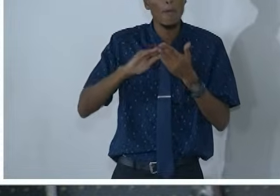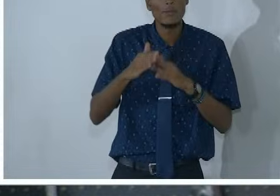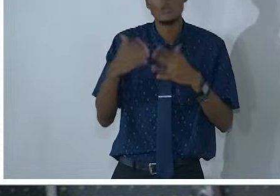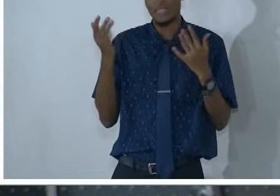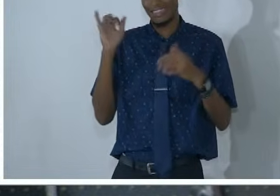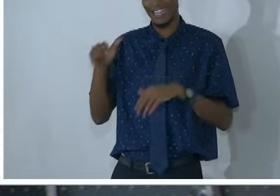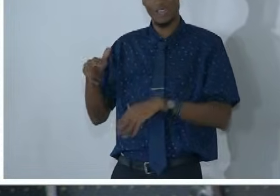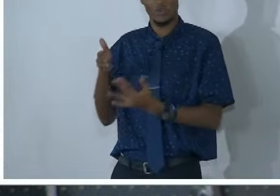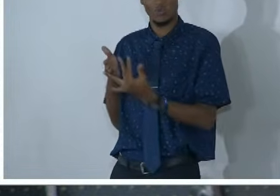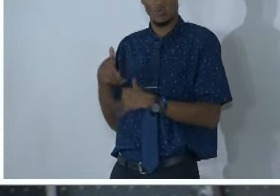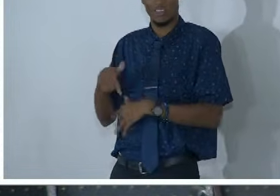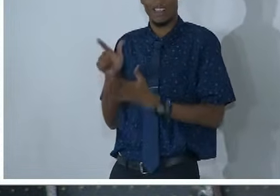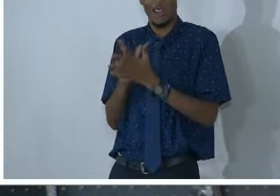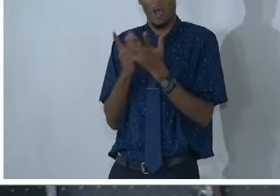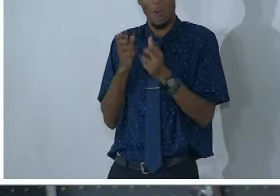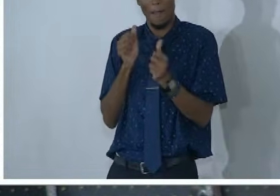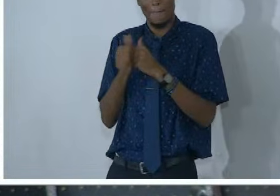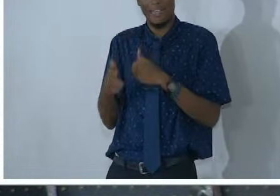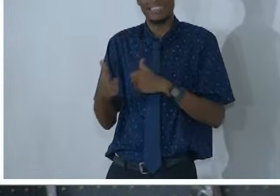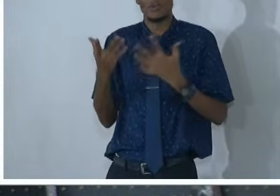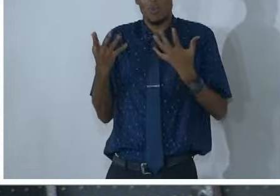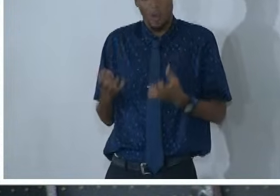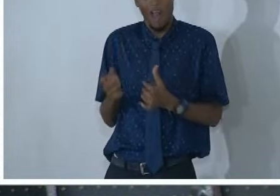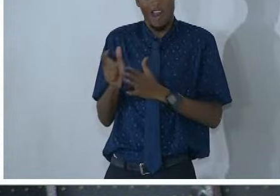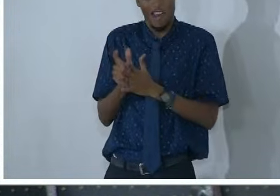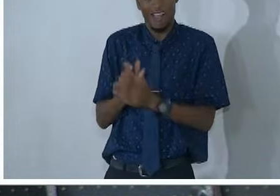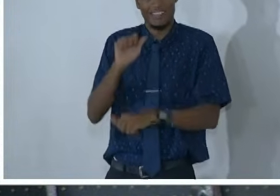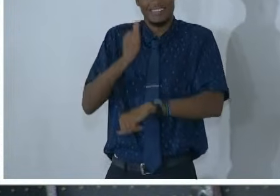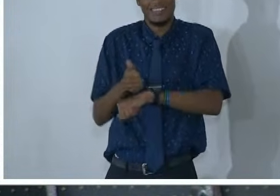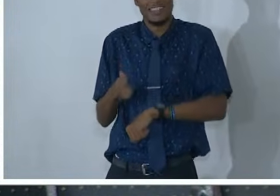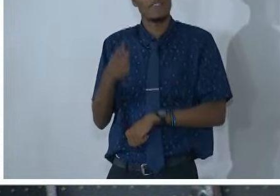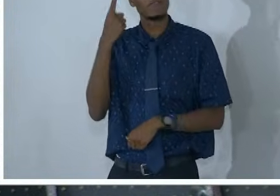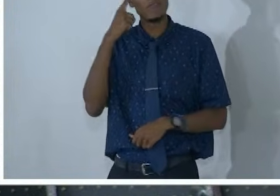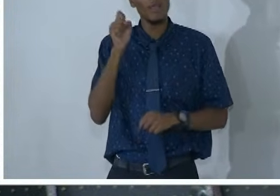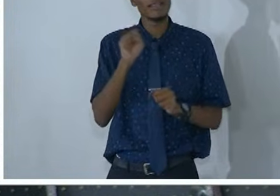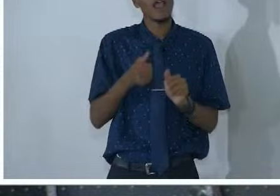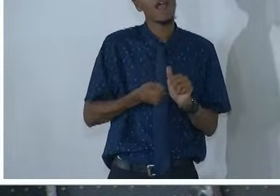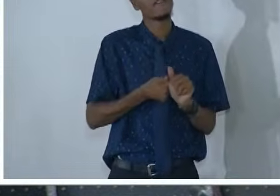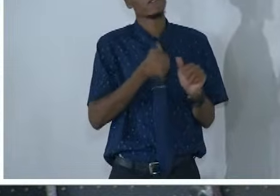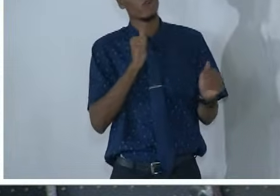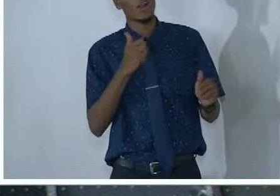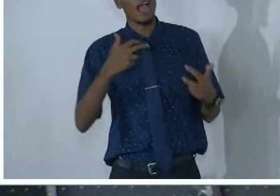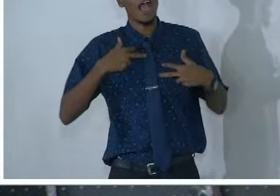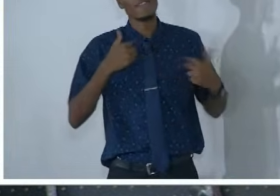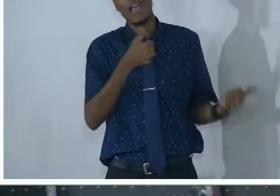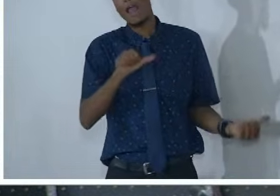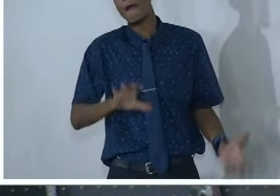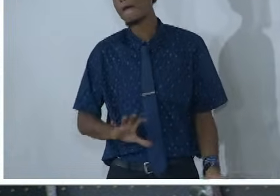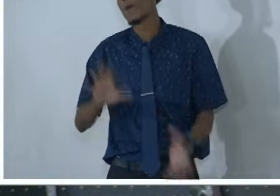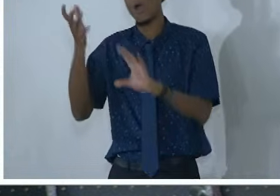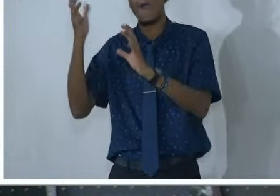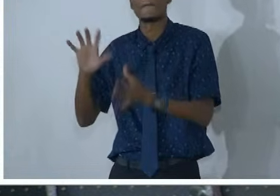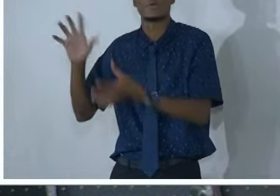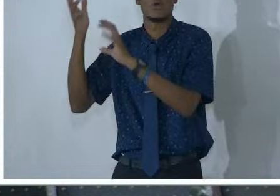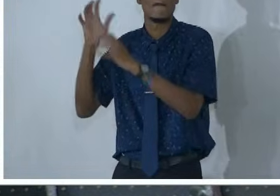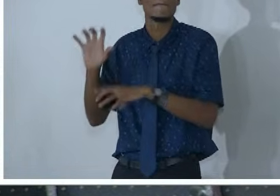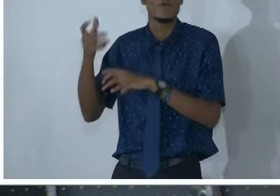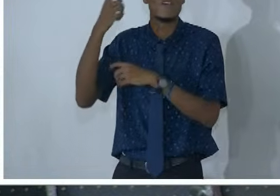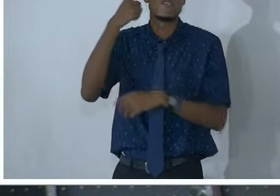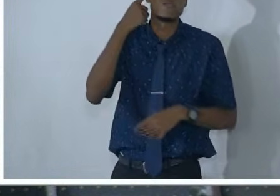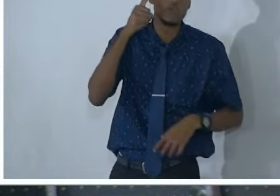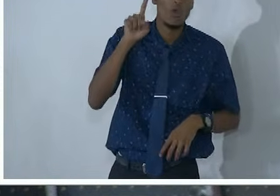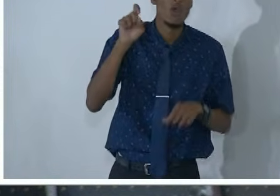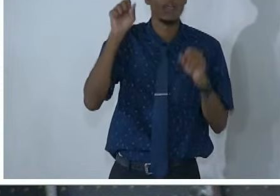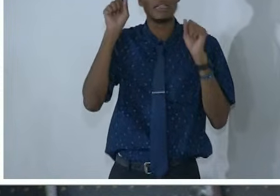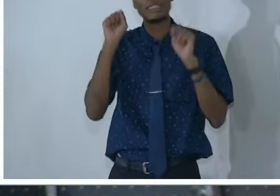to become law, to avoid these circumstances before they escalate, leading to a strain